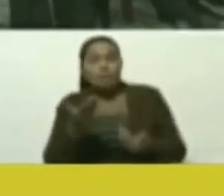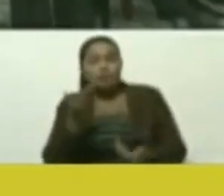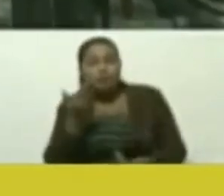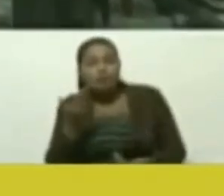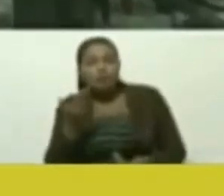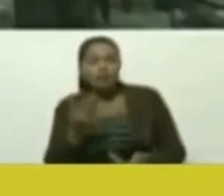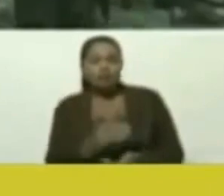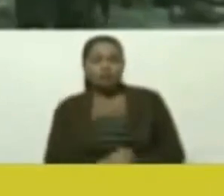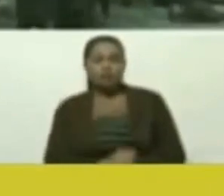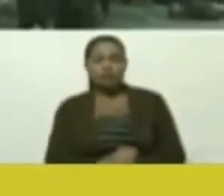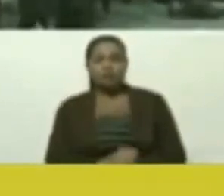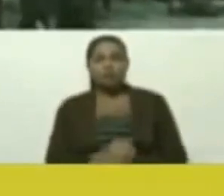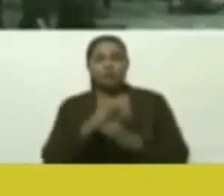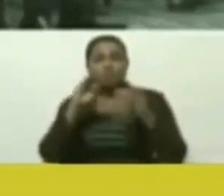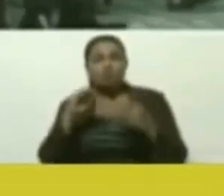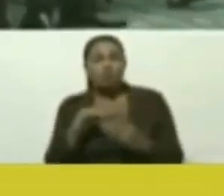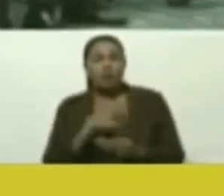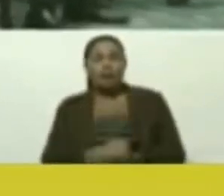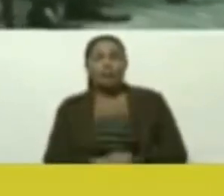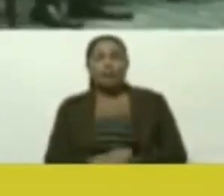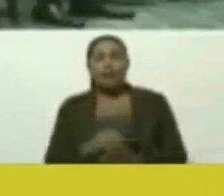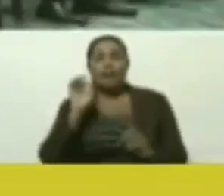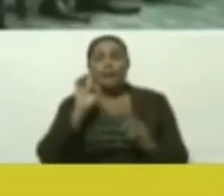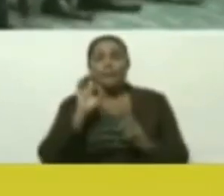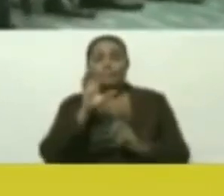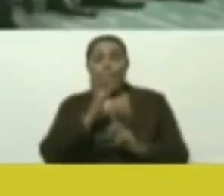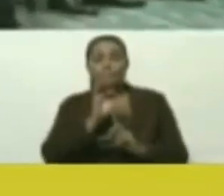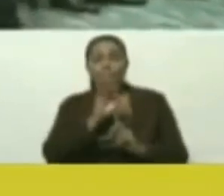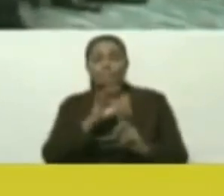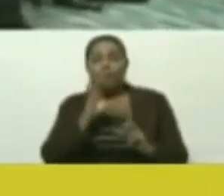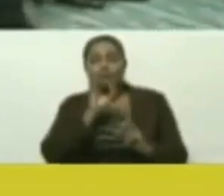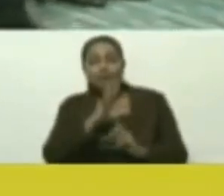And we know this is a very brave perspective.